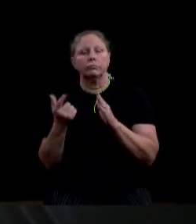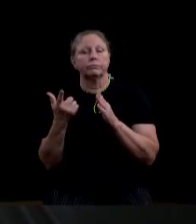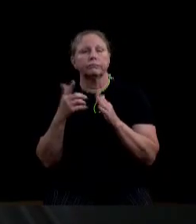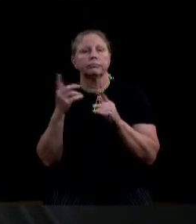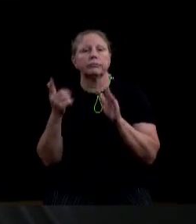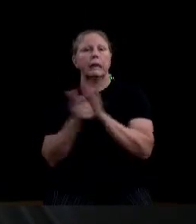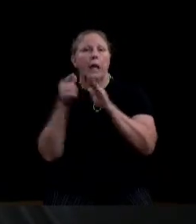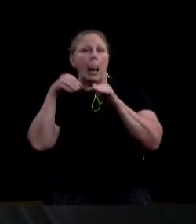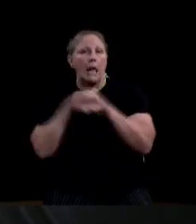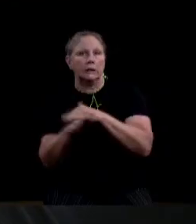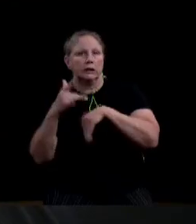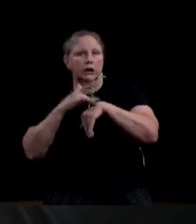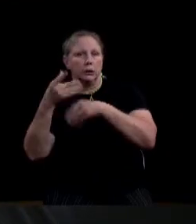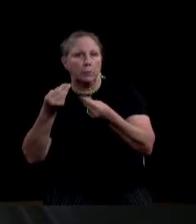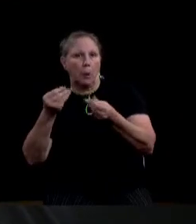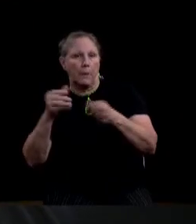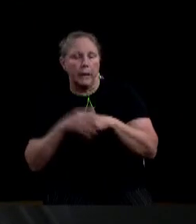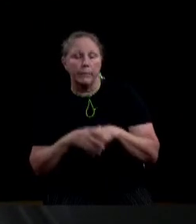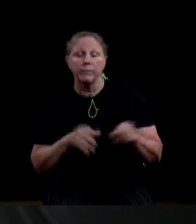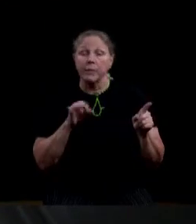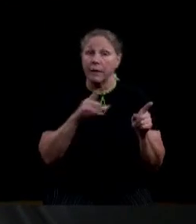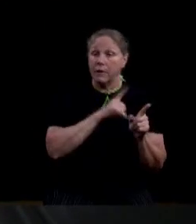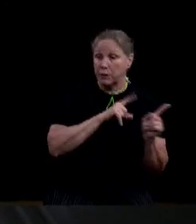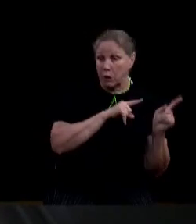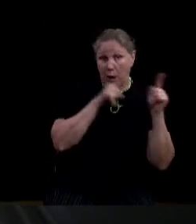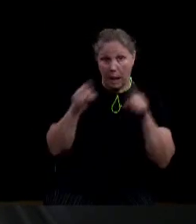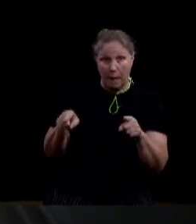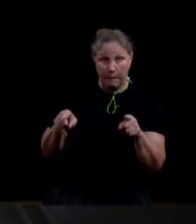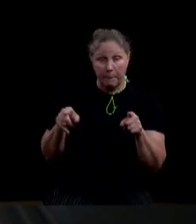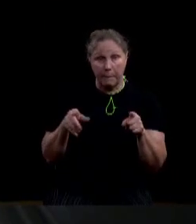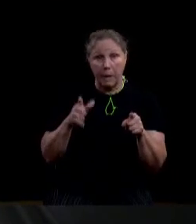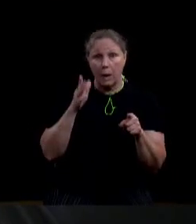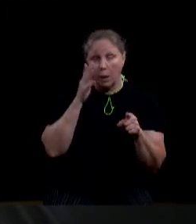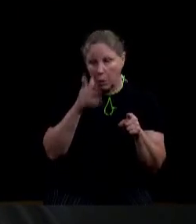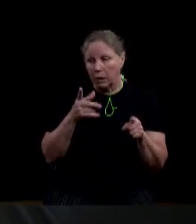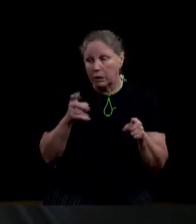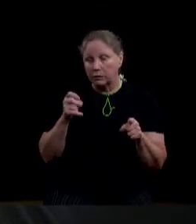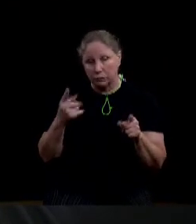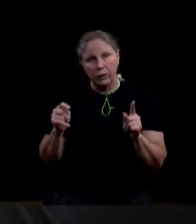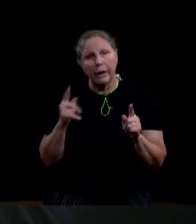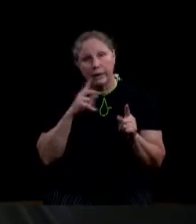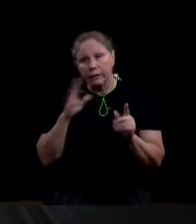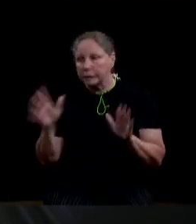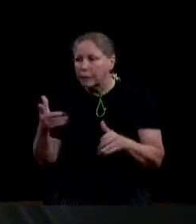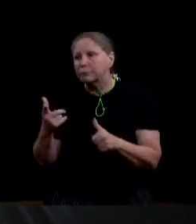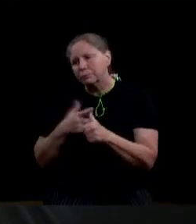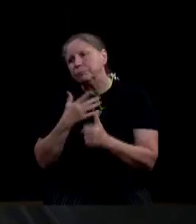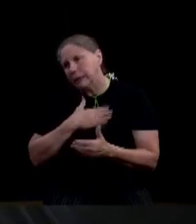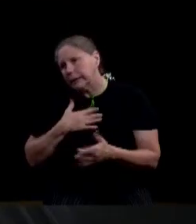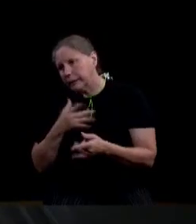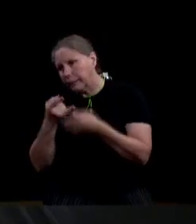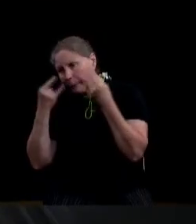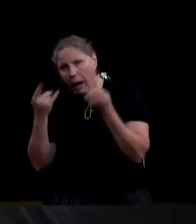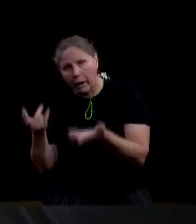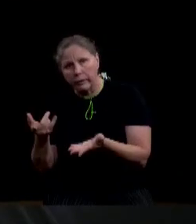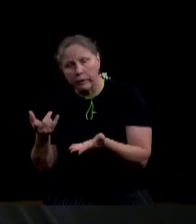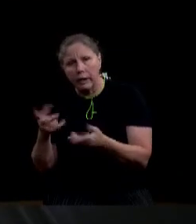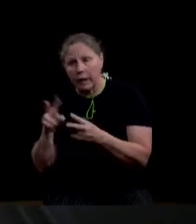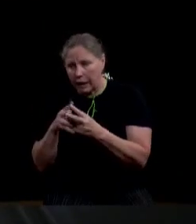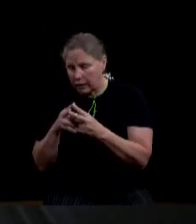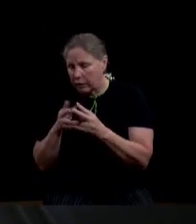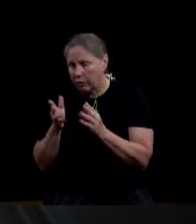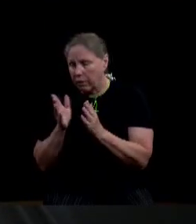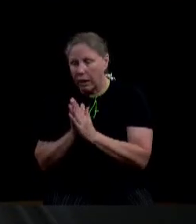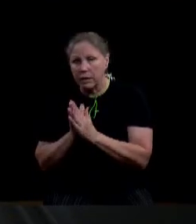the officers will certainly attempt to seek voluntary compliance, either by asking the individual to leave upon request